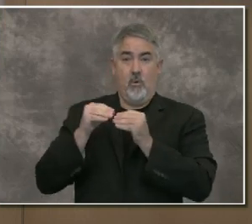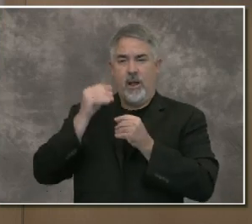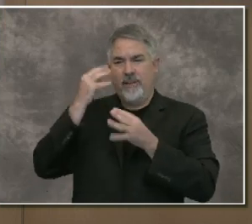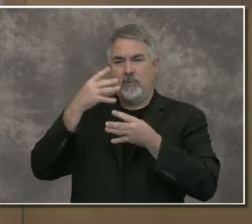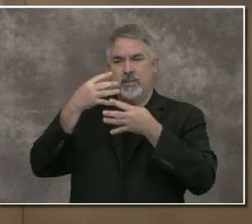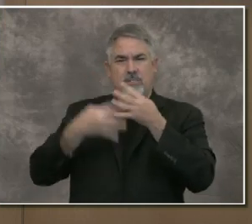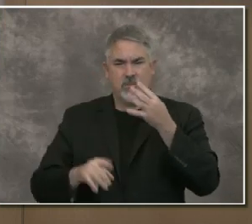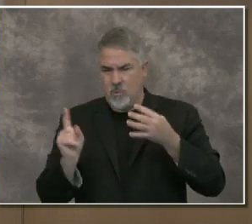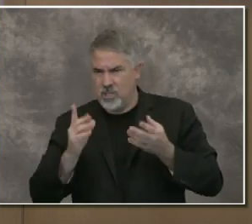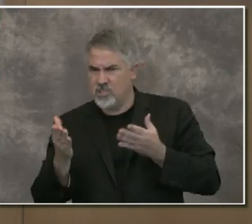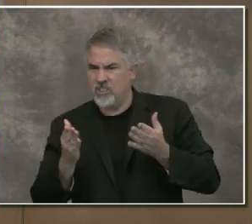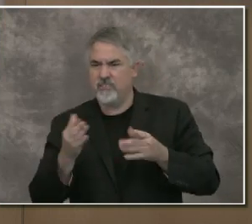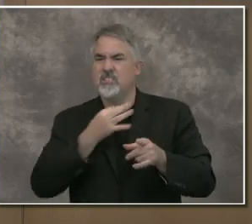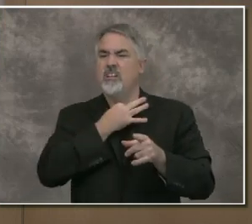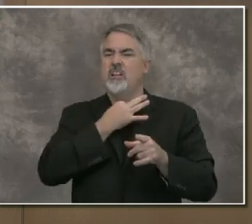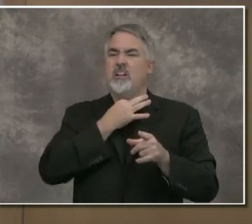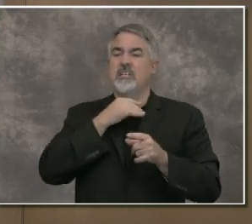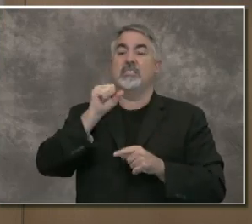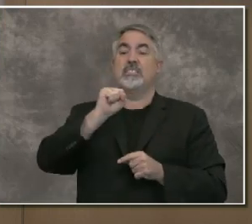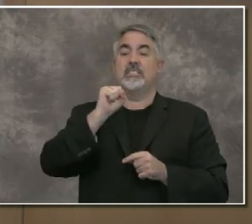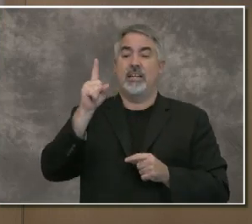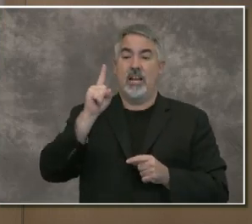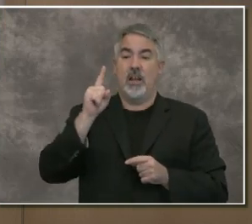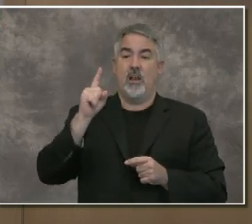at sdcounty.ca.gov.